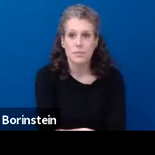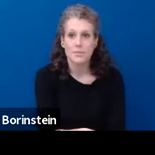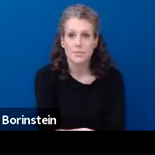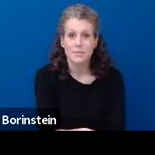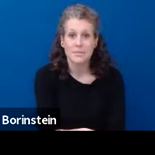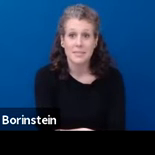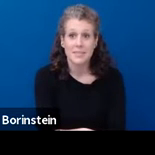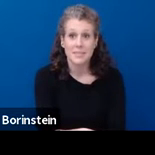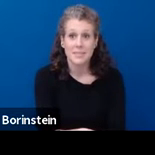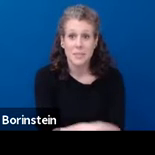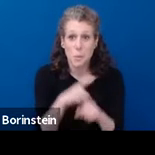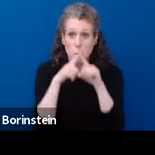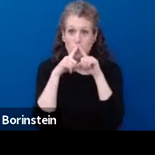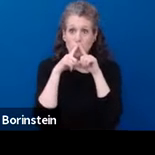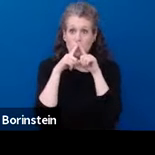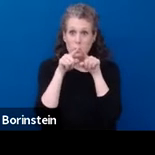No?